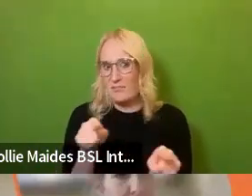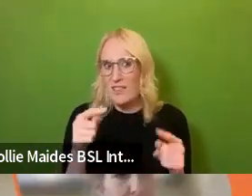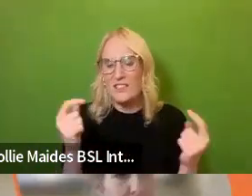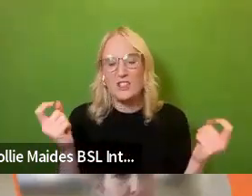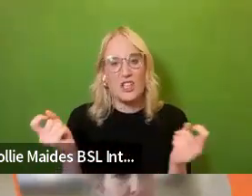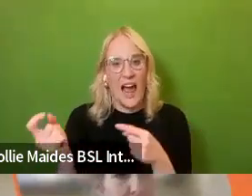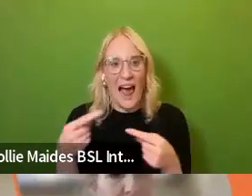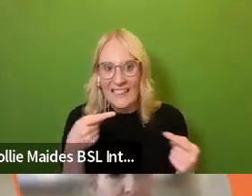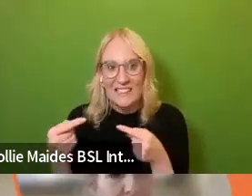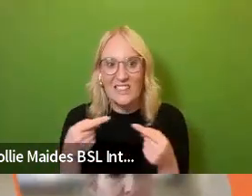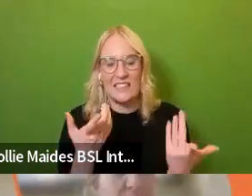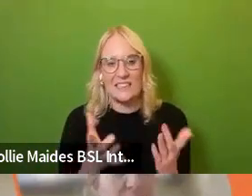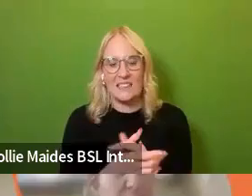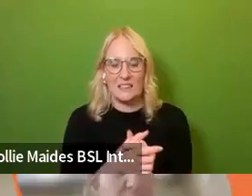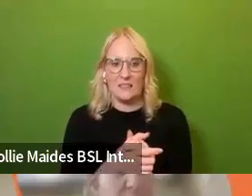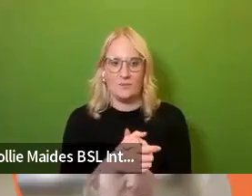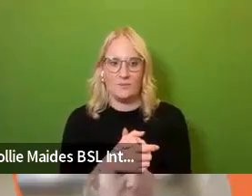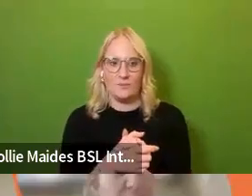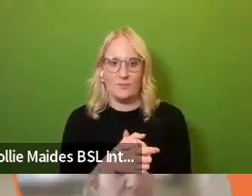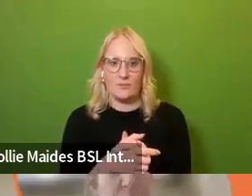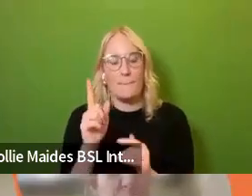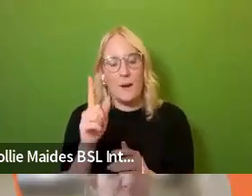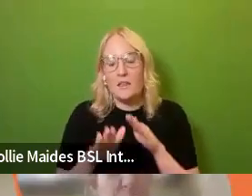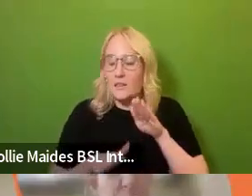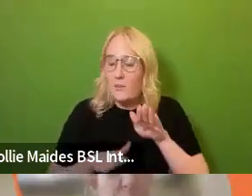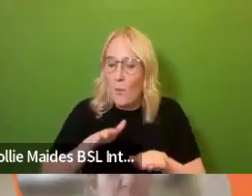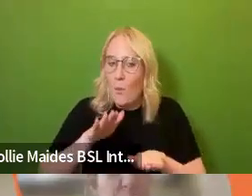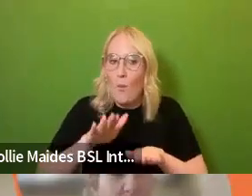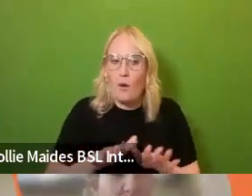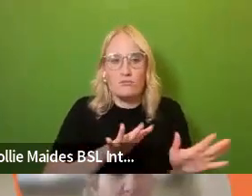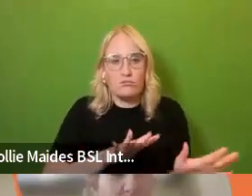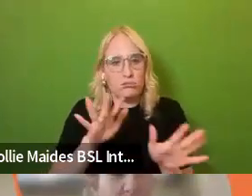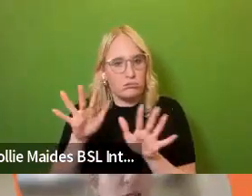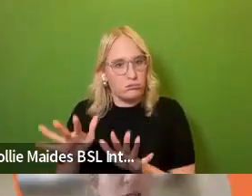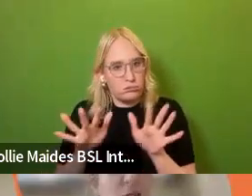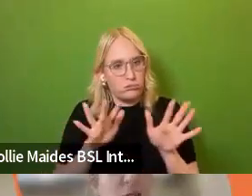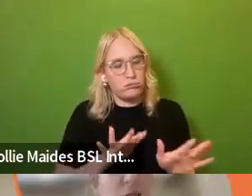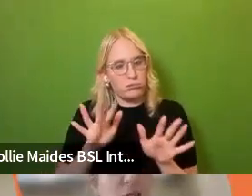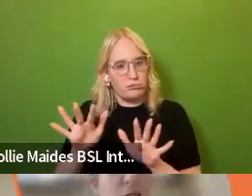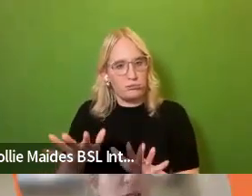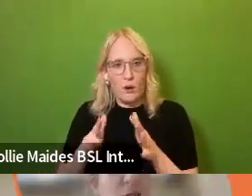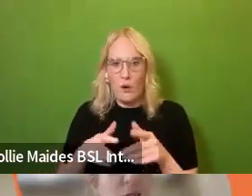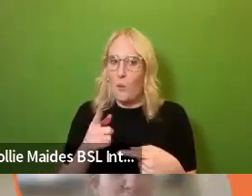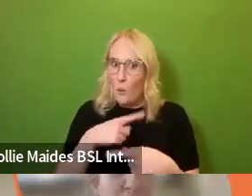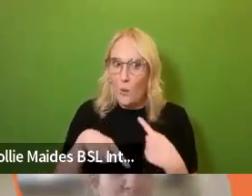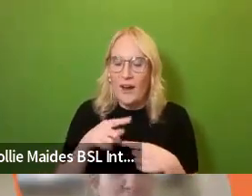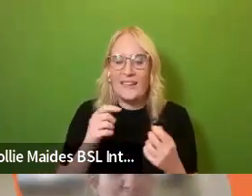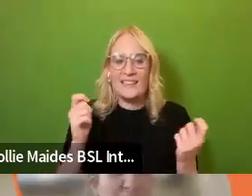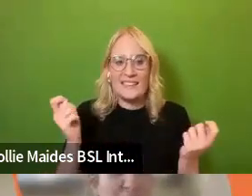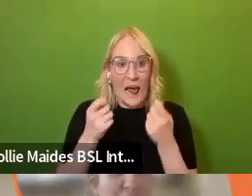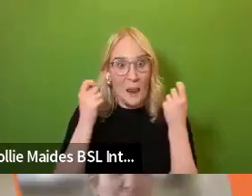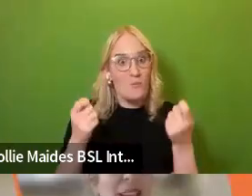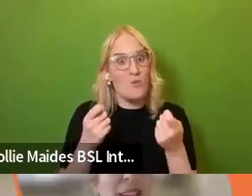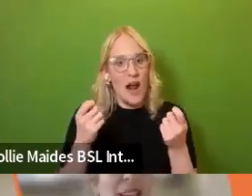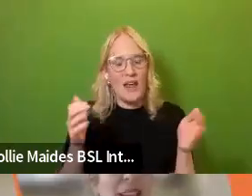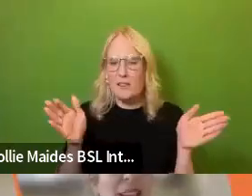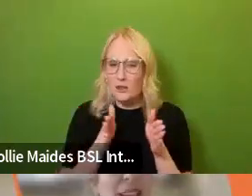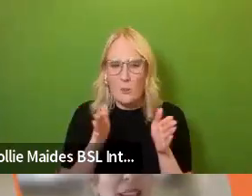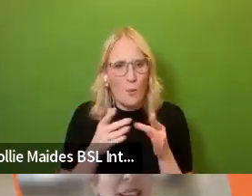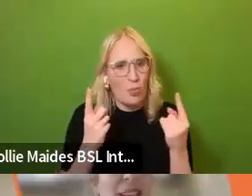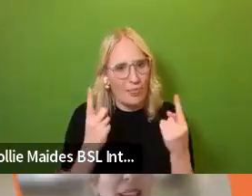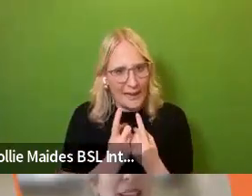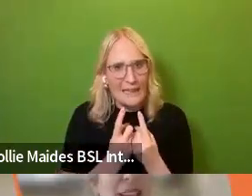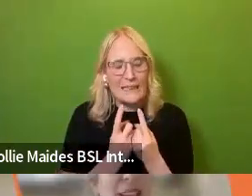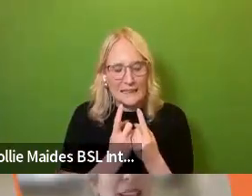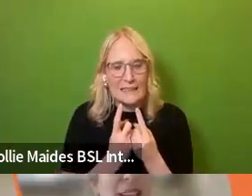but remember, it's small steps, small progress in our household. We celebrate those small wins.